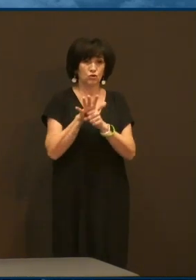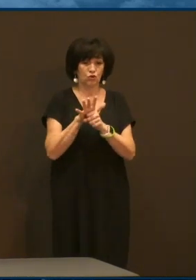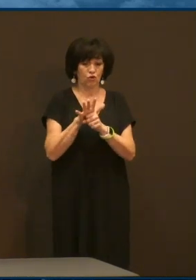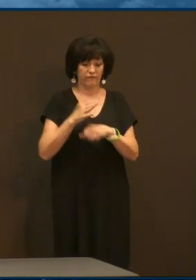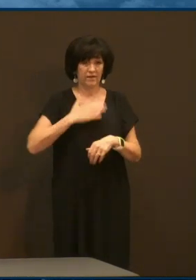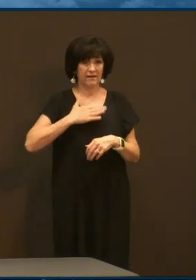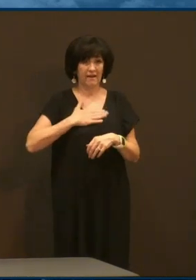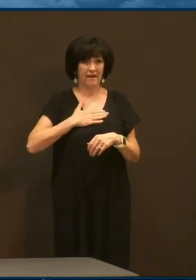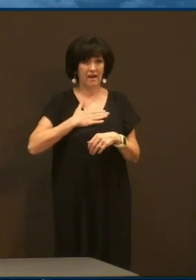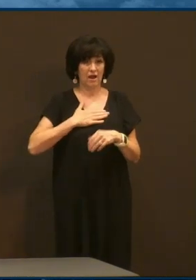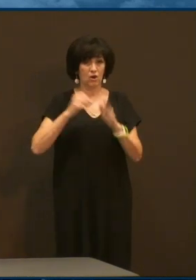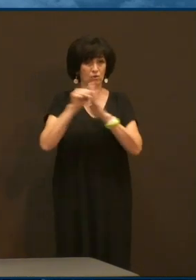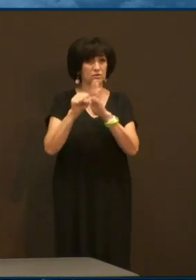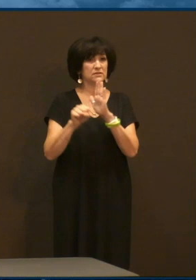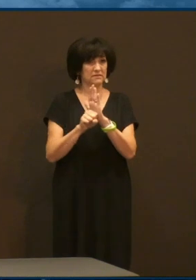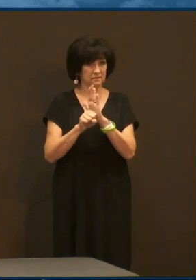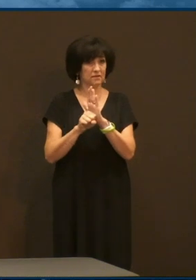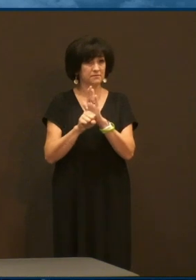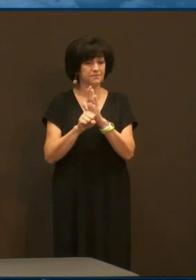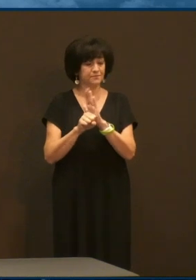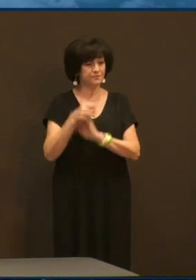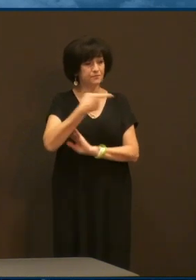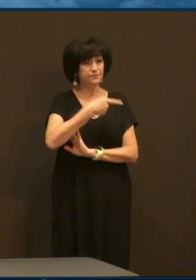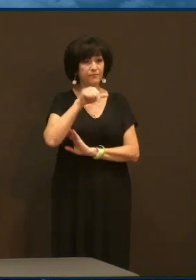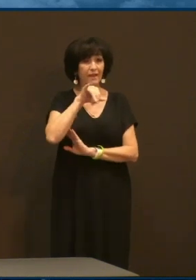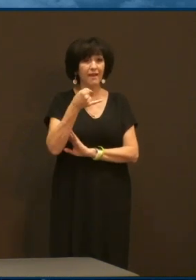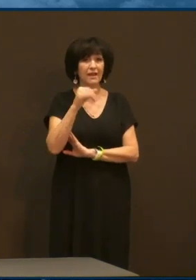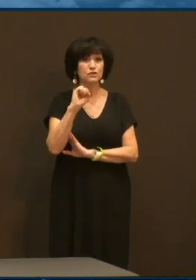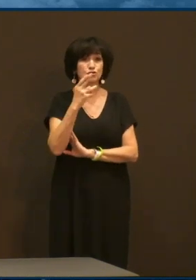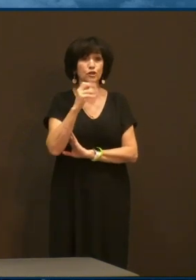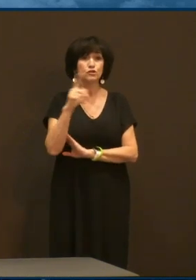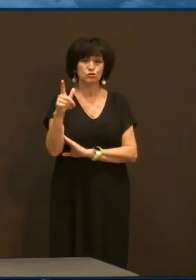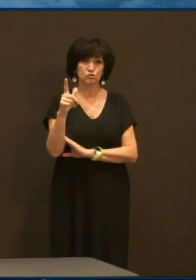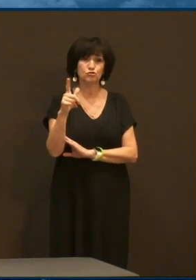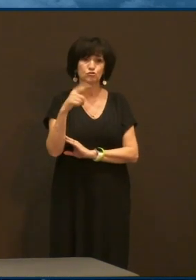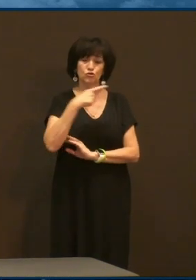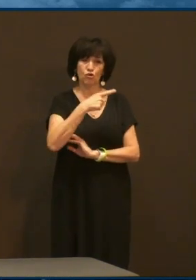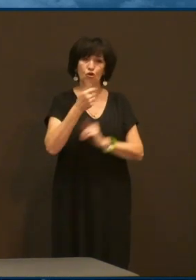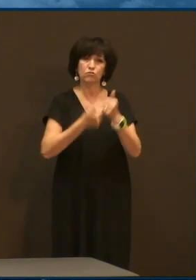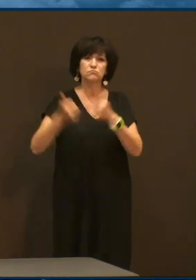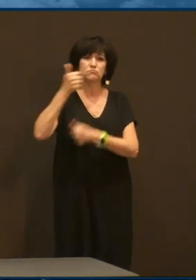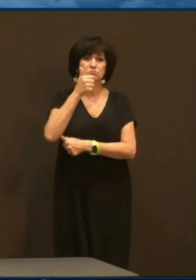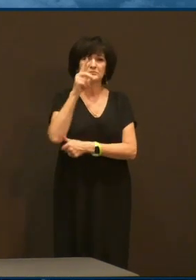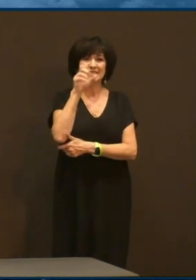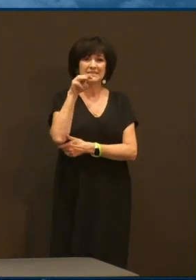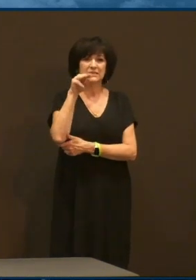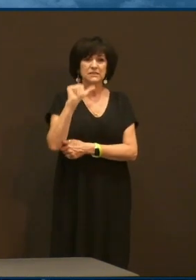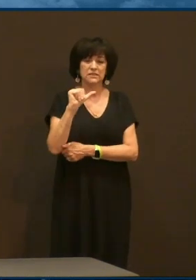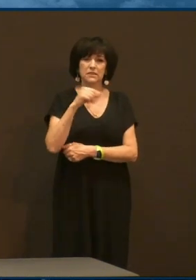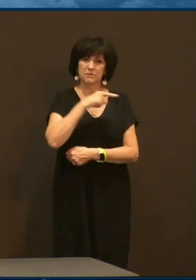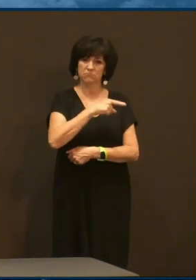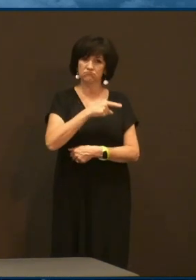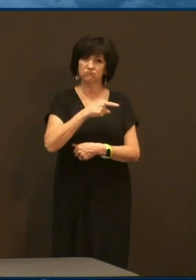our testing, the point person of our testing effort now, has really ramped up the number of tests that we're doing